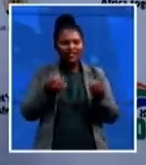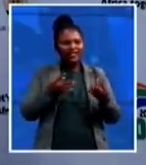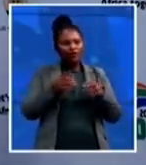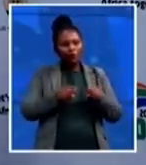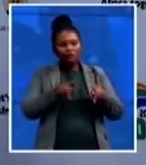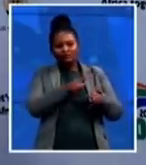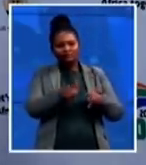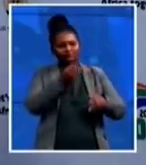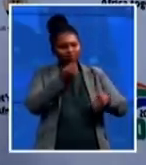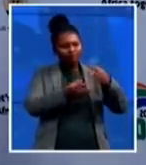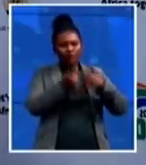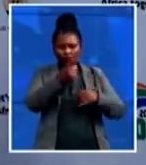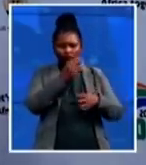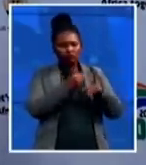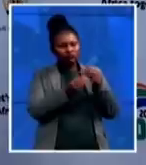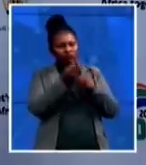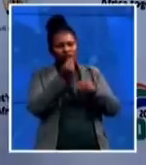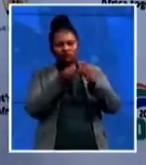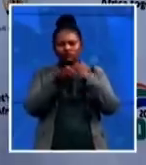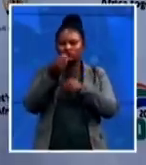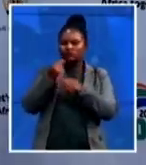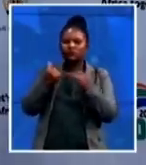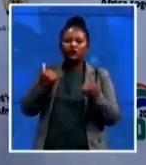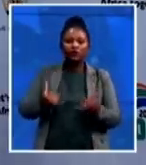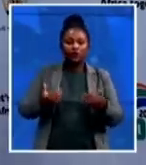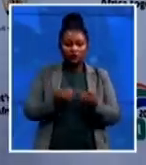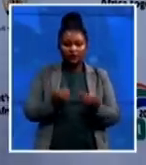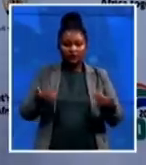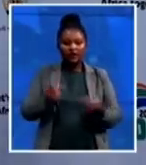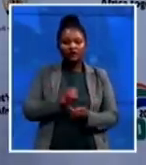South Africa has its consequences to show. That's